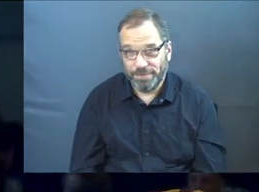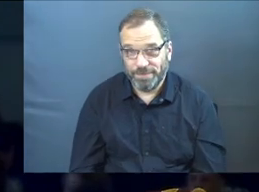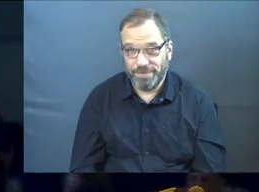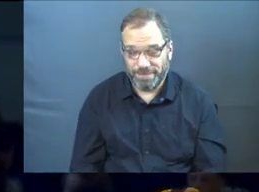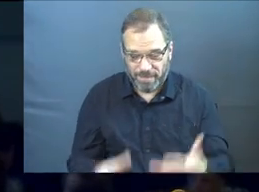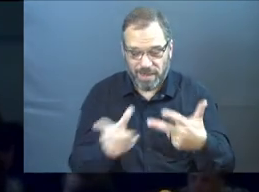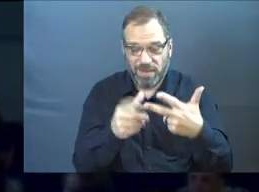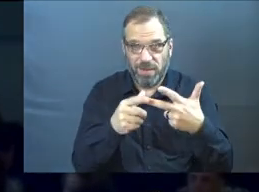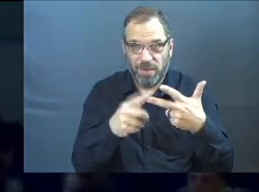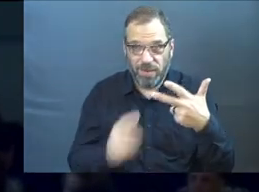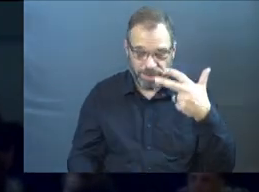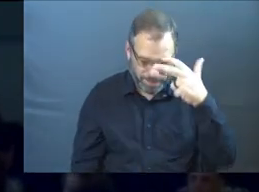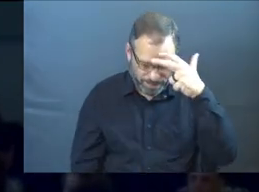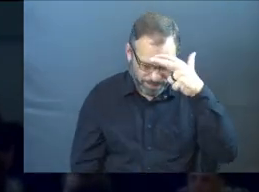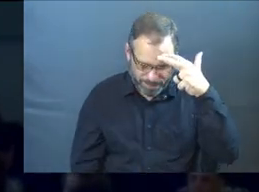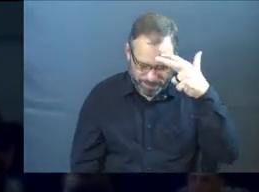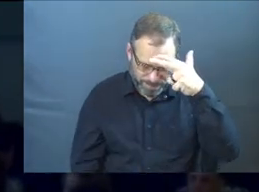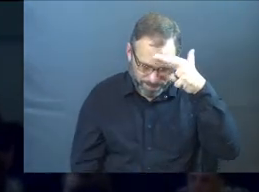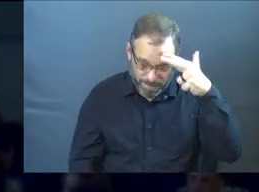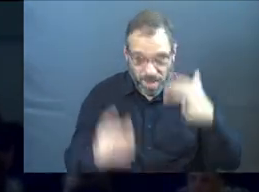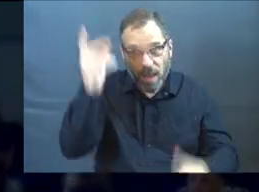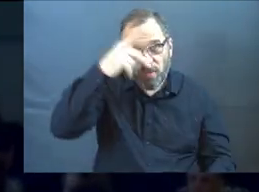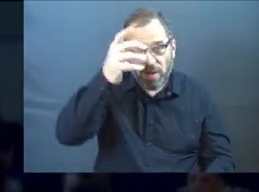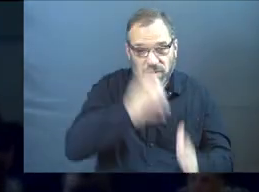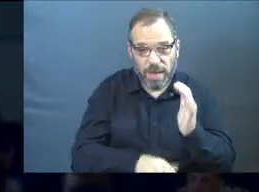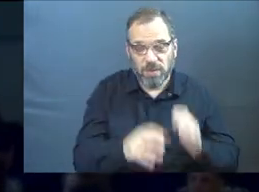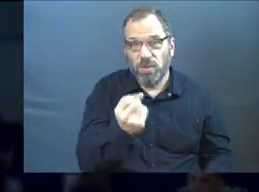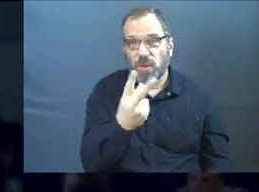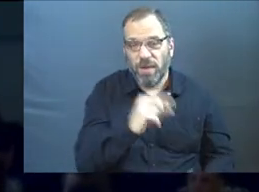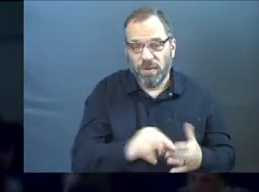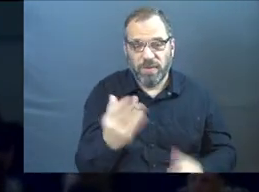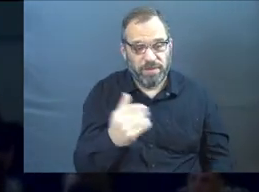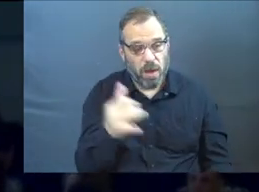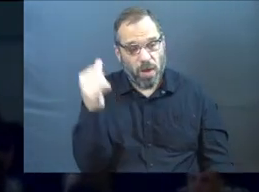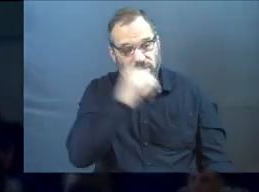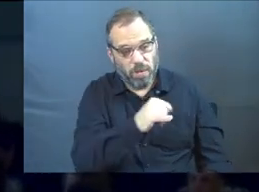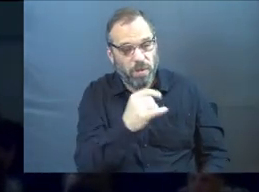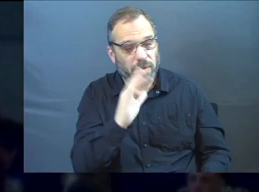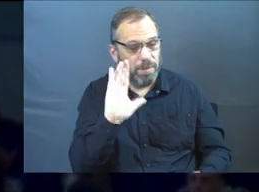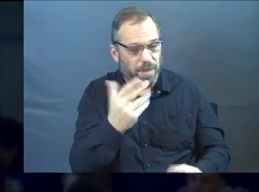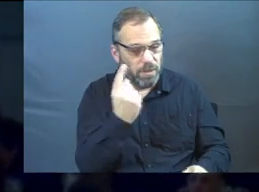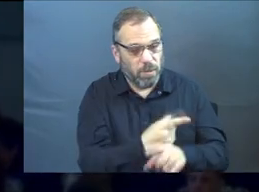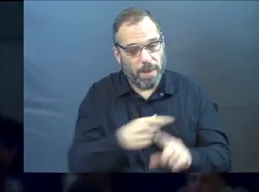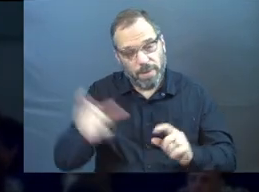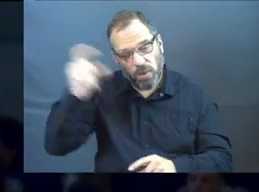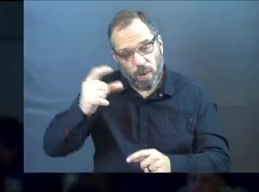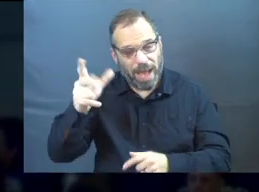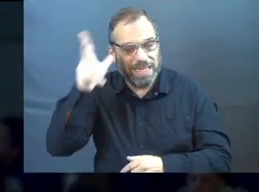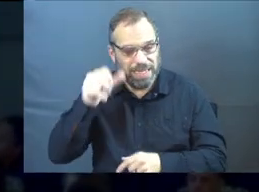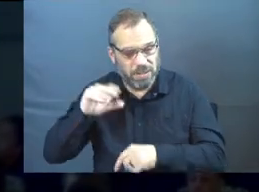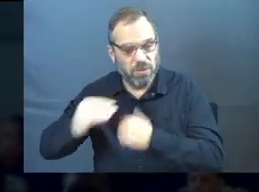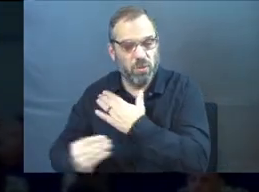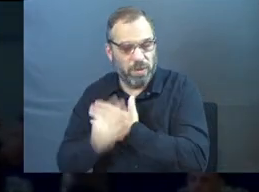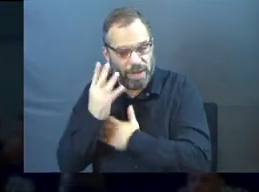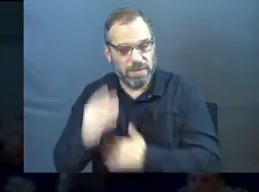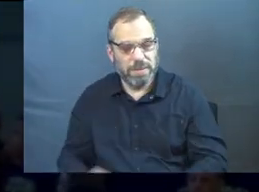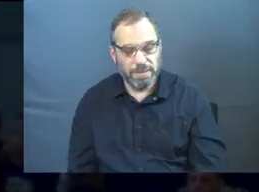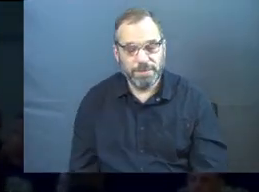It's the third sign. Proverbs 12:15 says, "The way of fools seems right to them, but the wise listen to